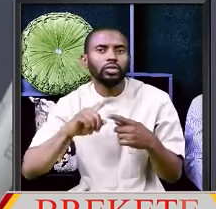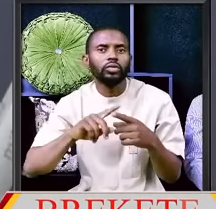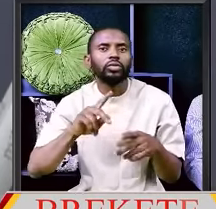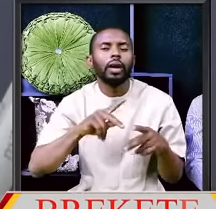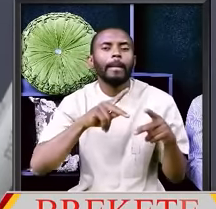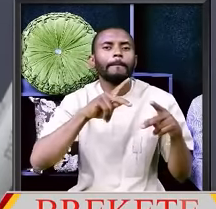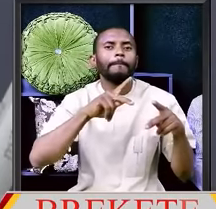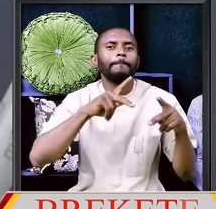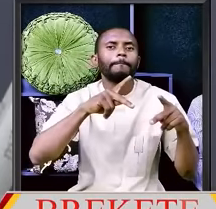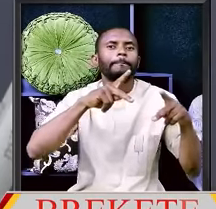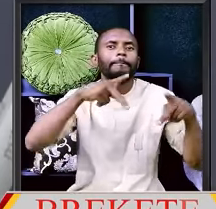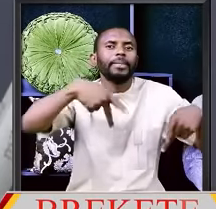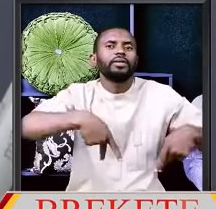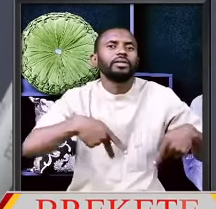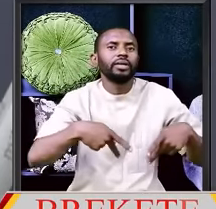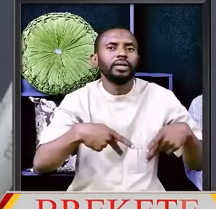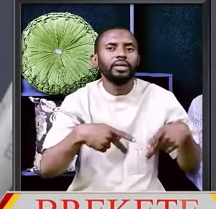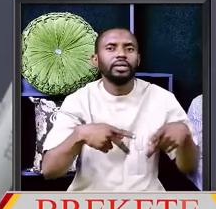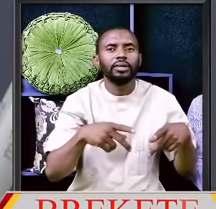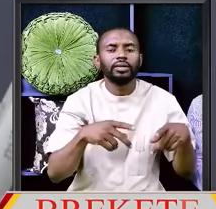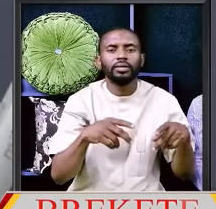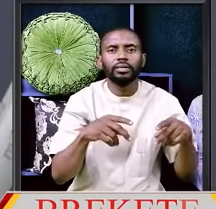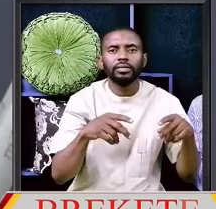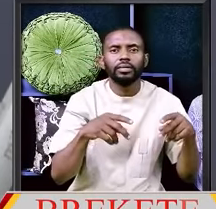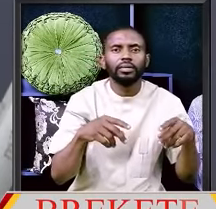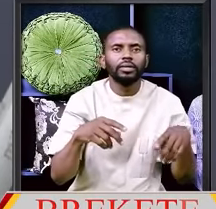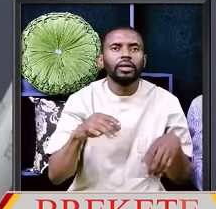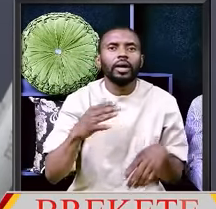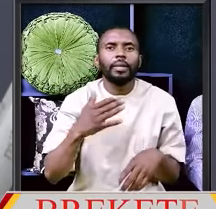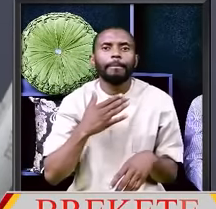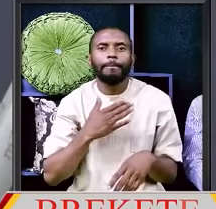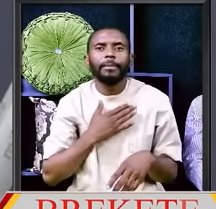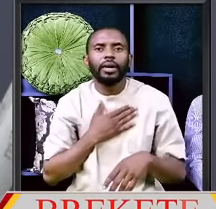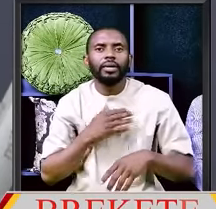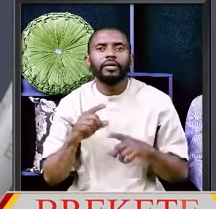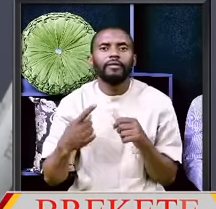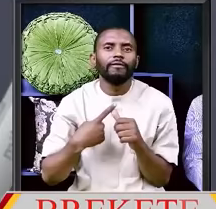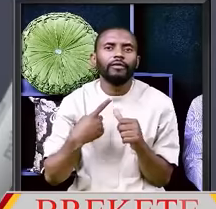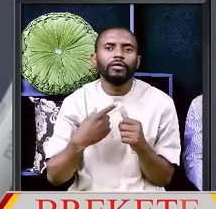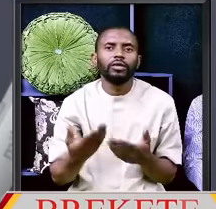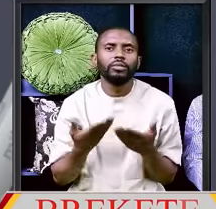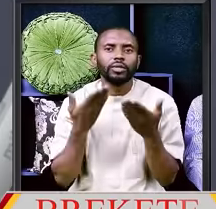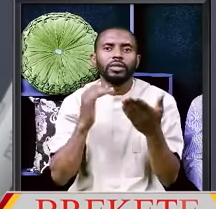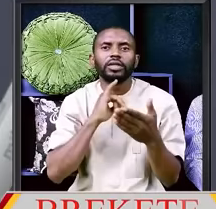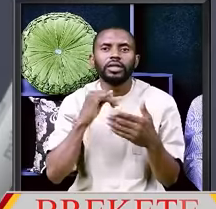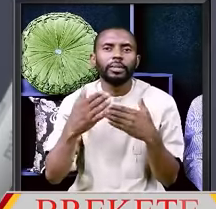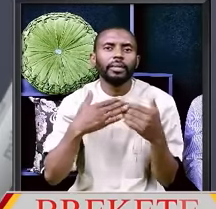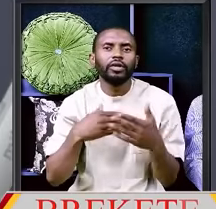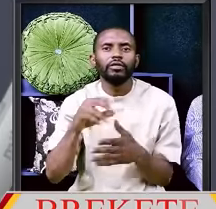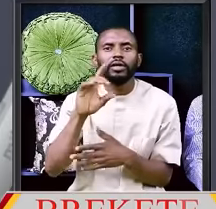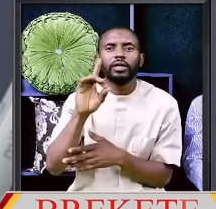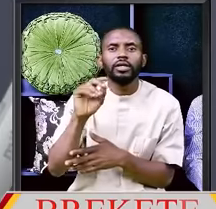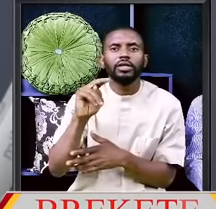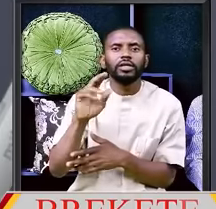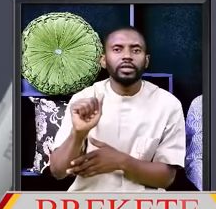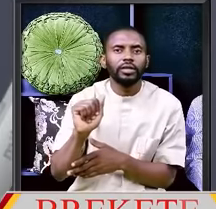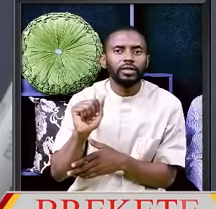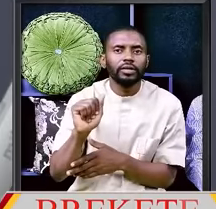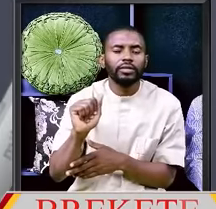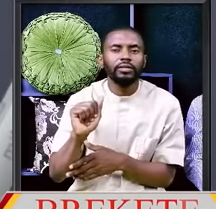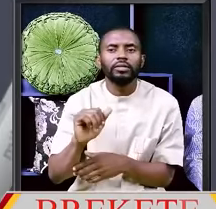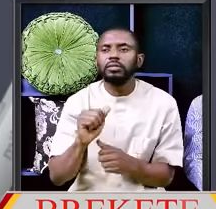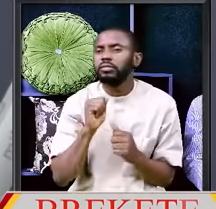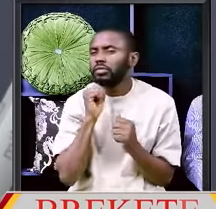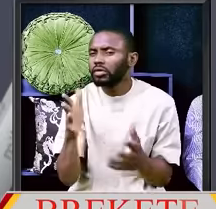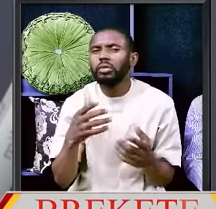Mm. My first submission will be the matter of DNA. Mm. There is absolutely